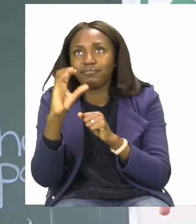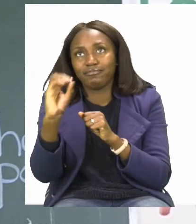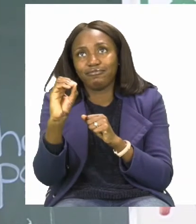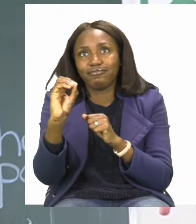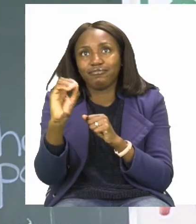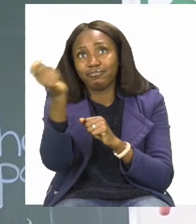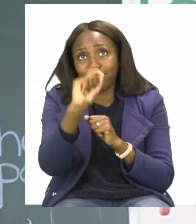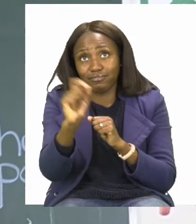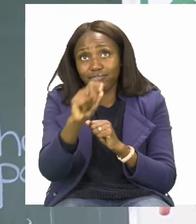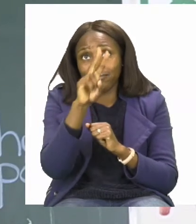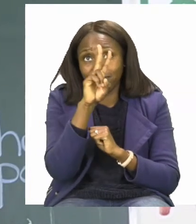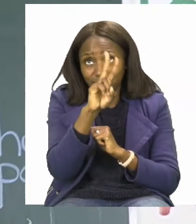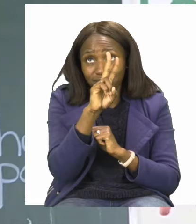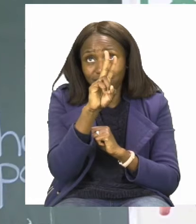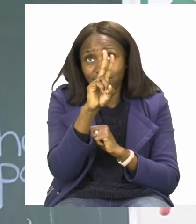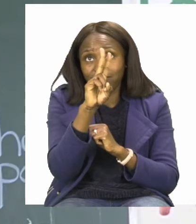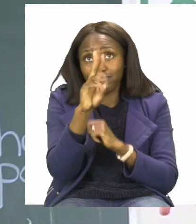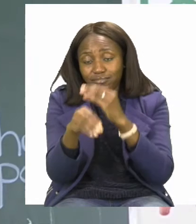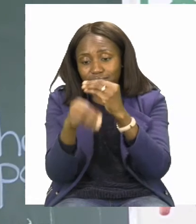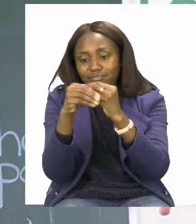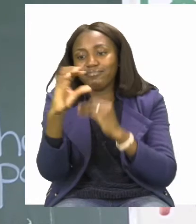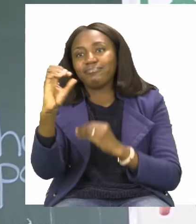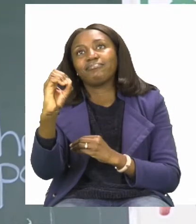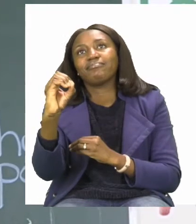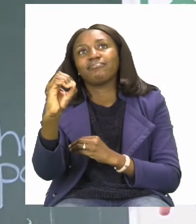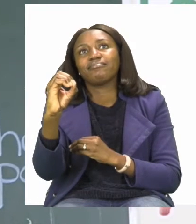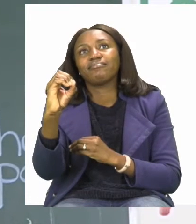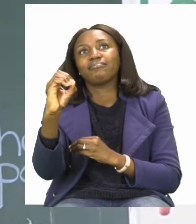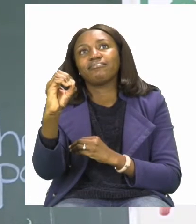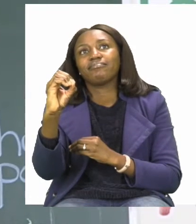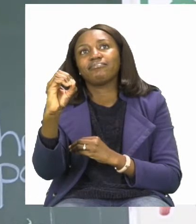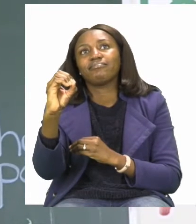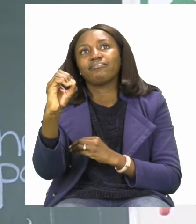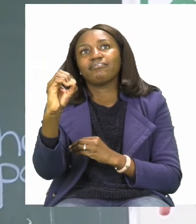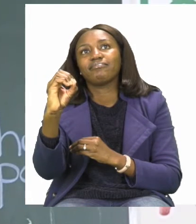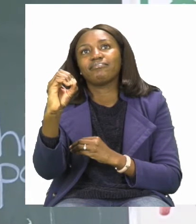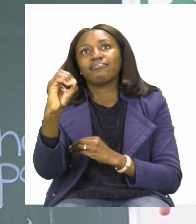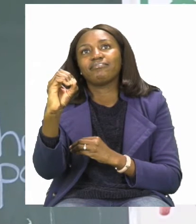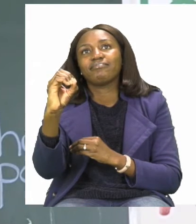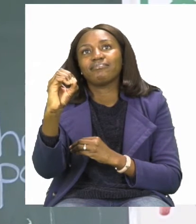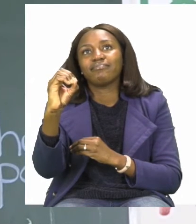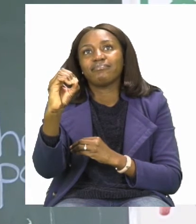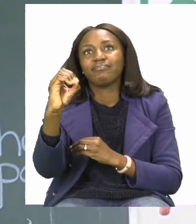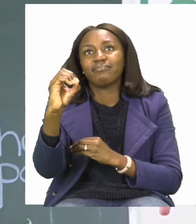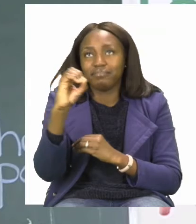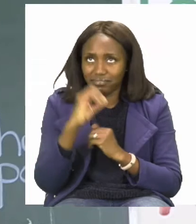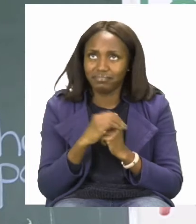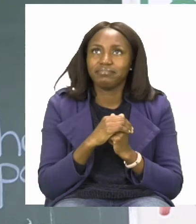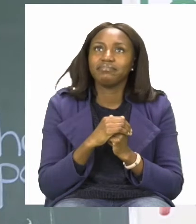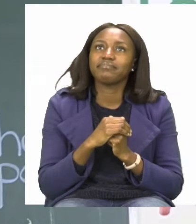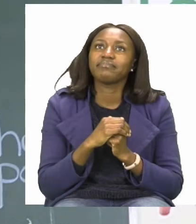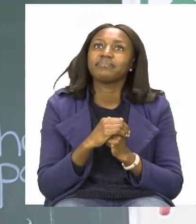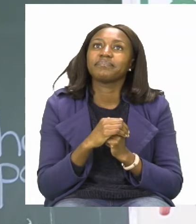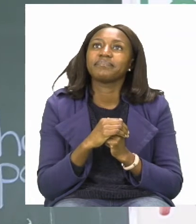our 2, and then any number behind 2 will disappear and turn into